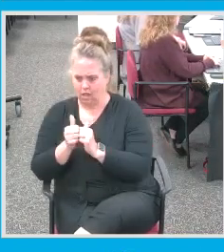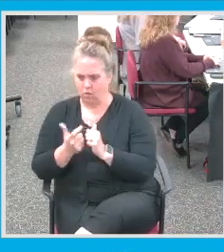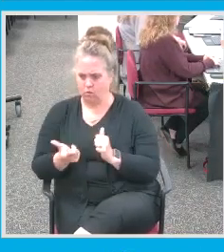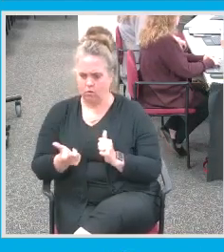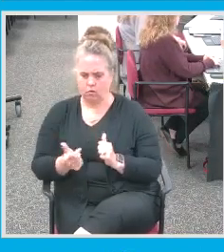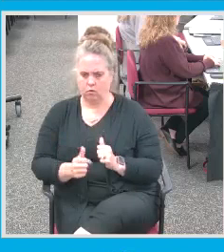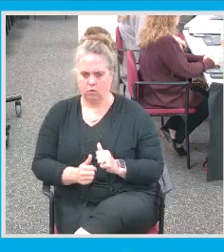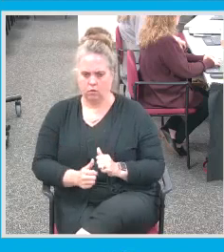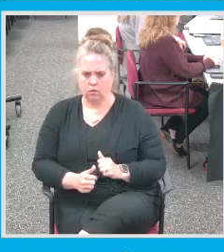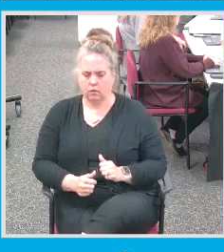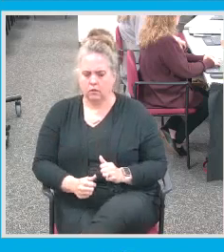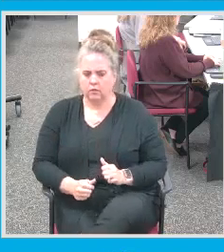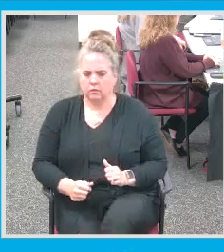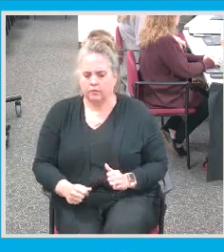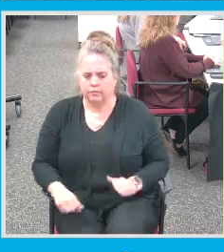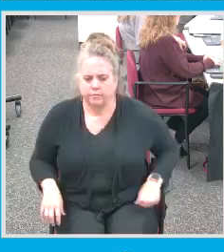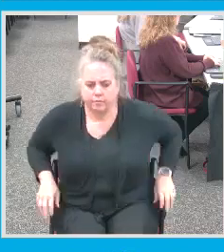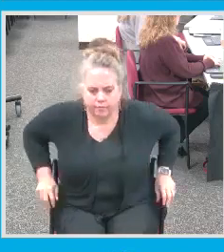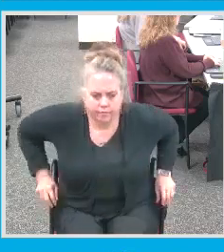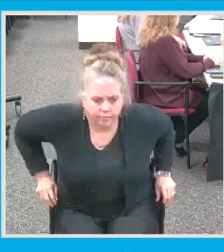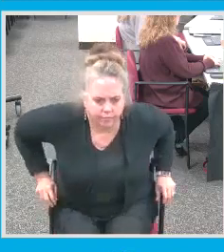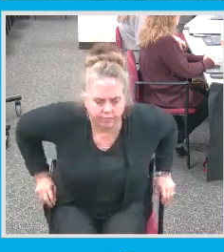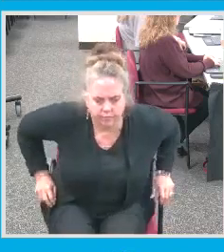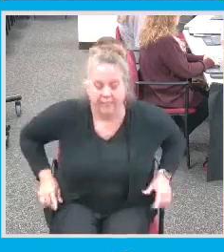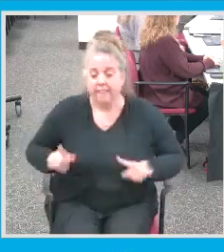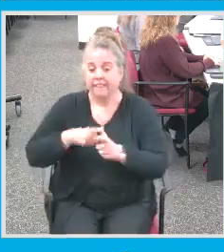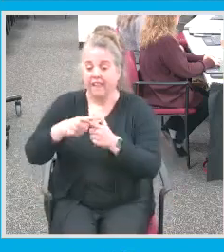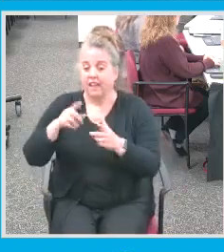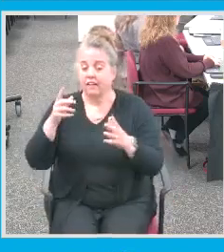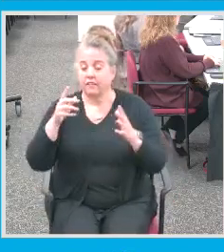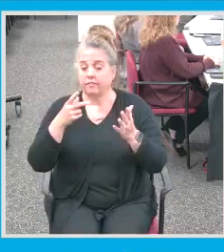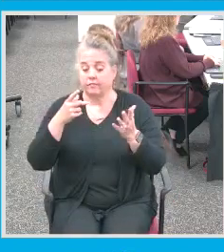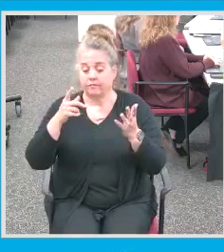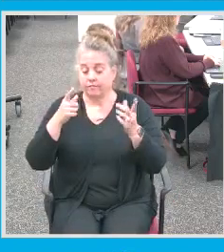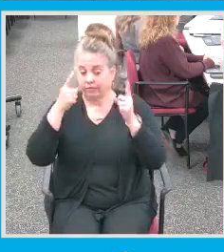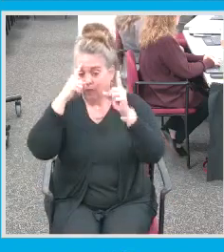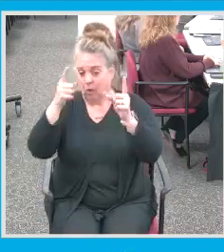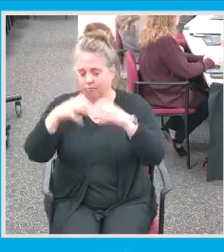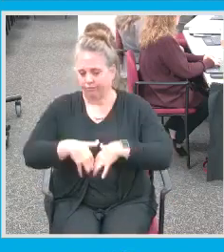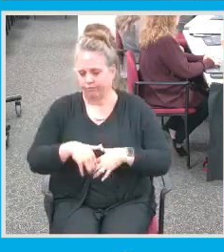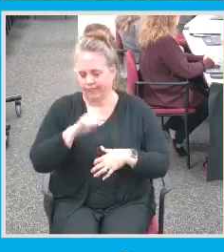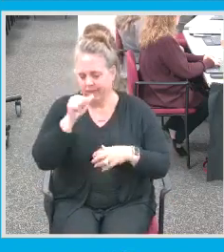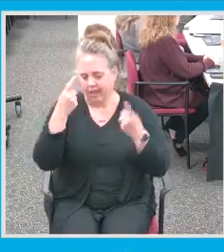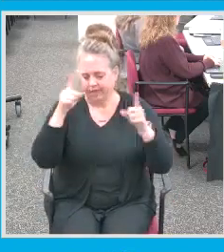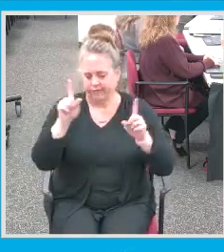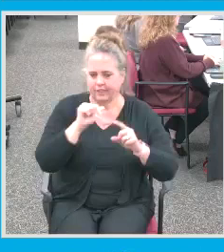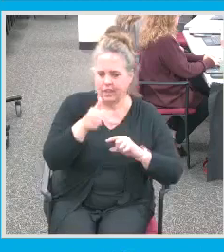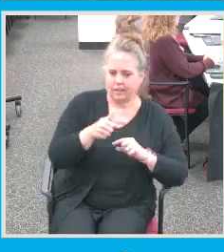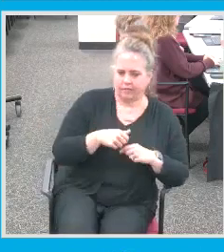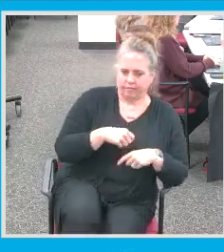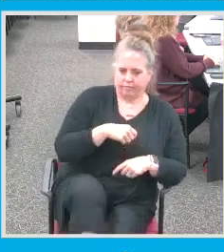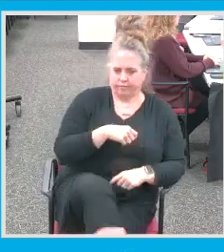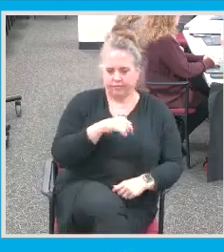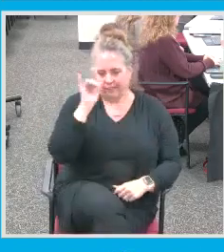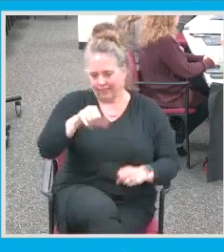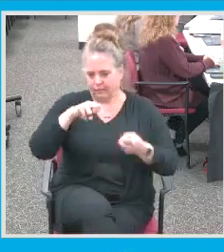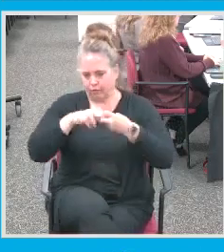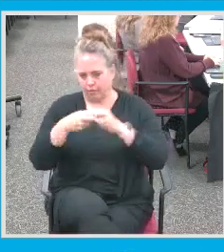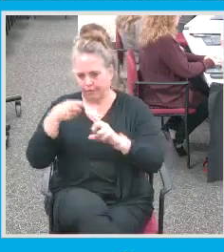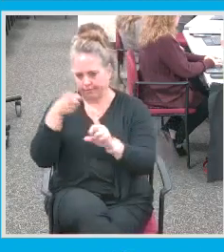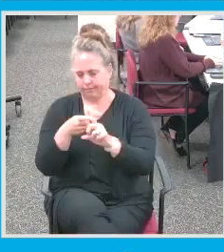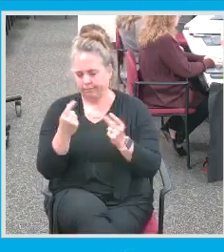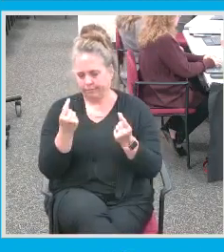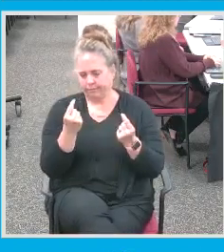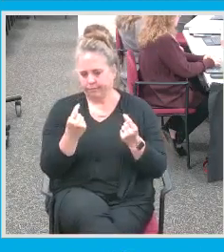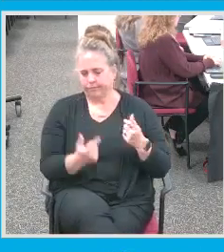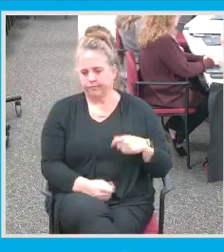it becomes ineffective. And so I think that's the catch, or to have a chain through the weapon.